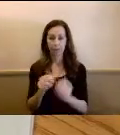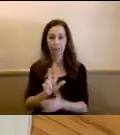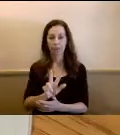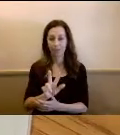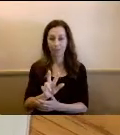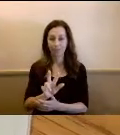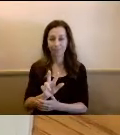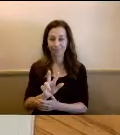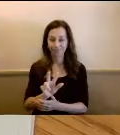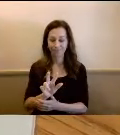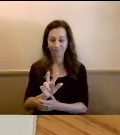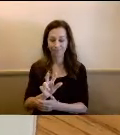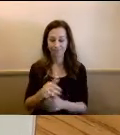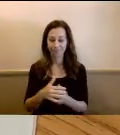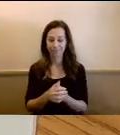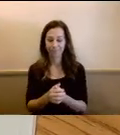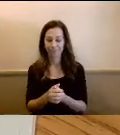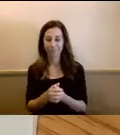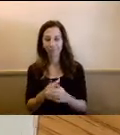equals 3.